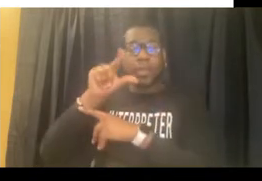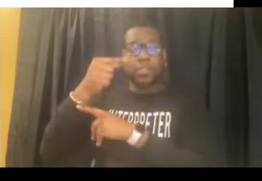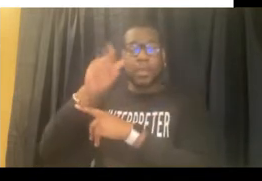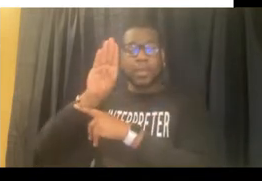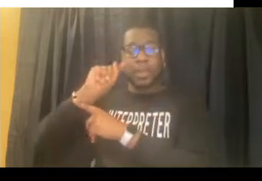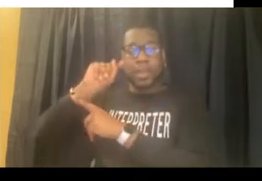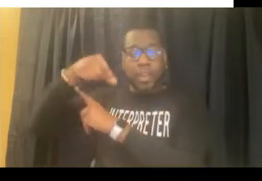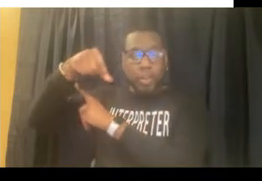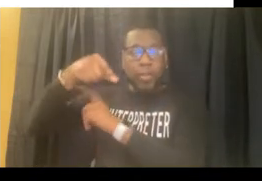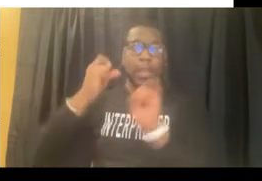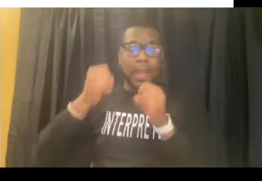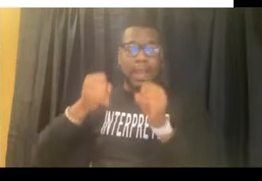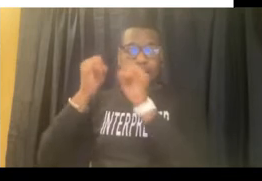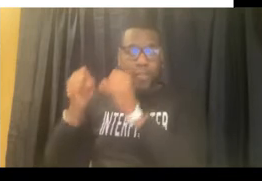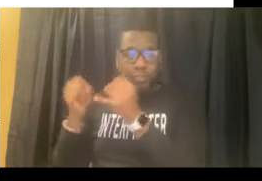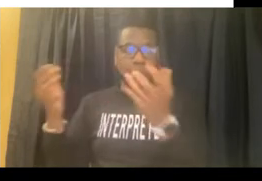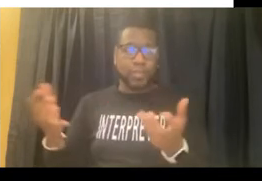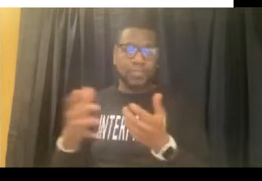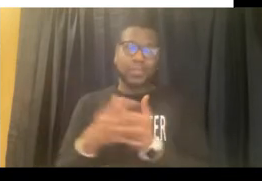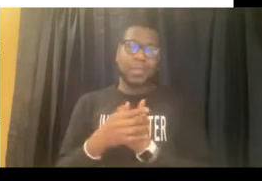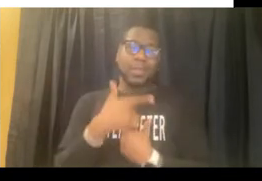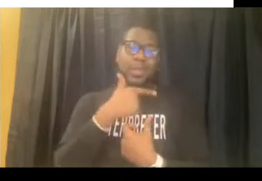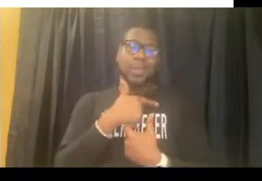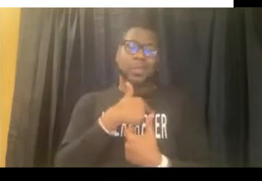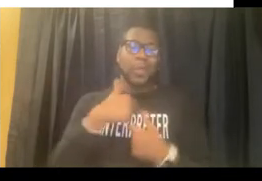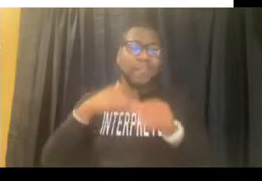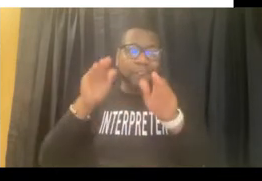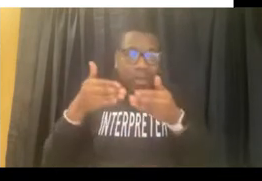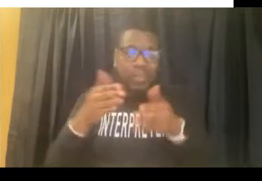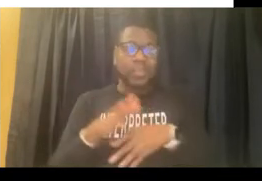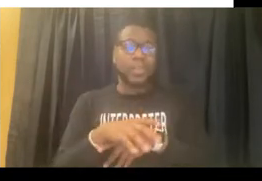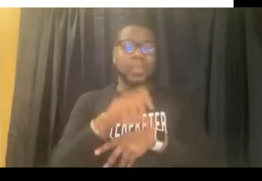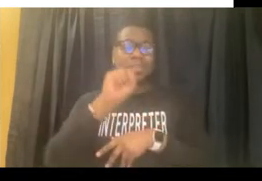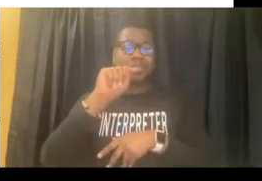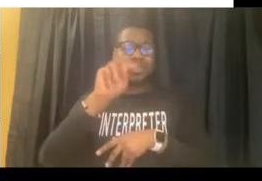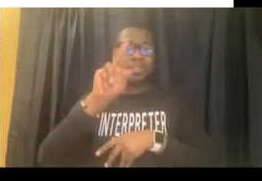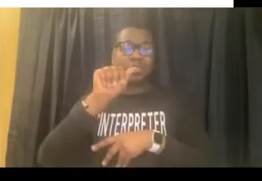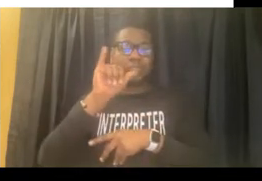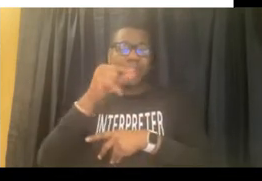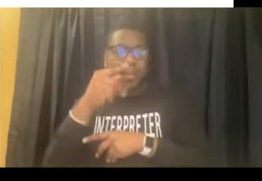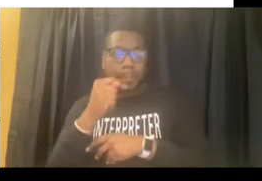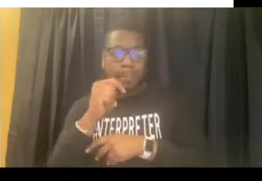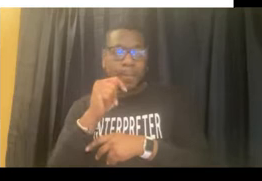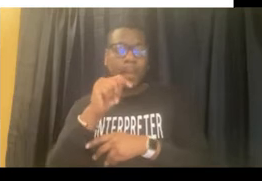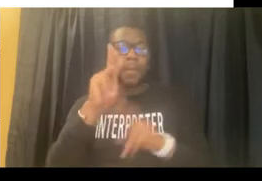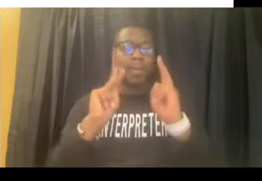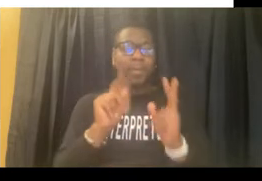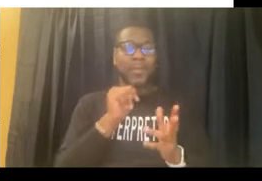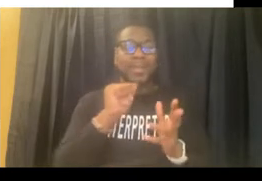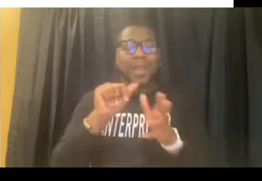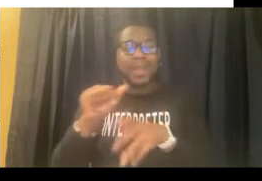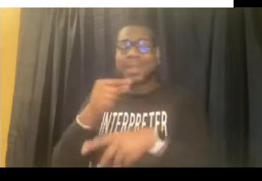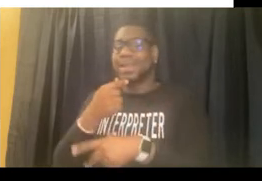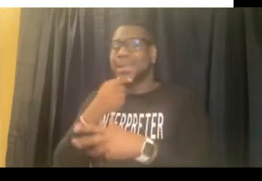very heteronormative approach to doing the work. And so we wanted to change that through YAAT.